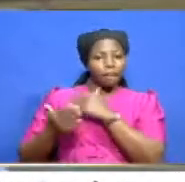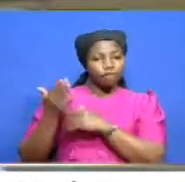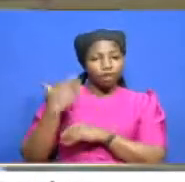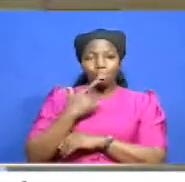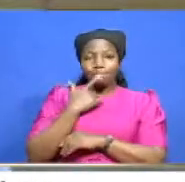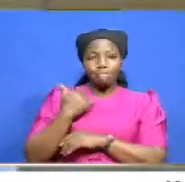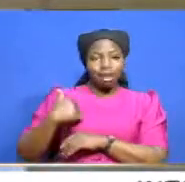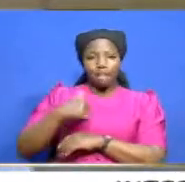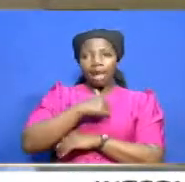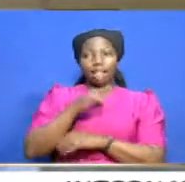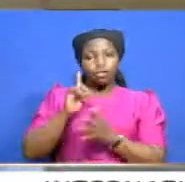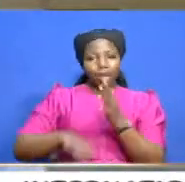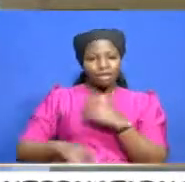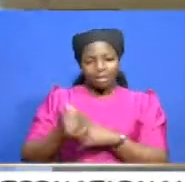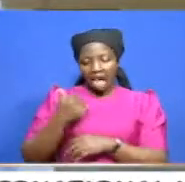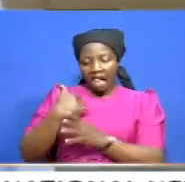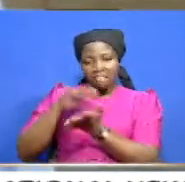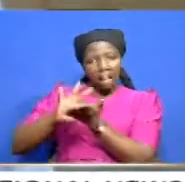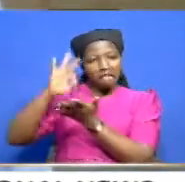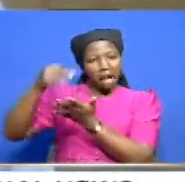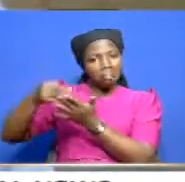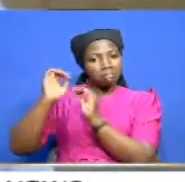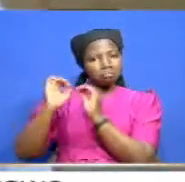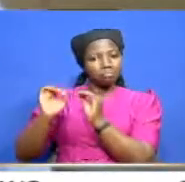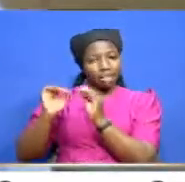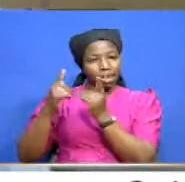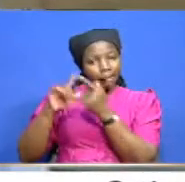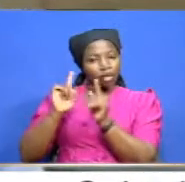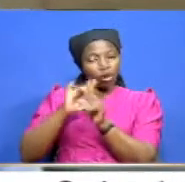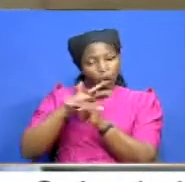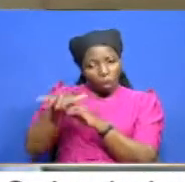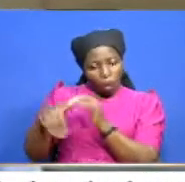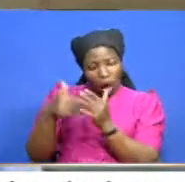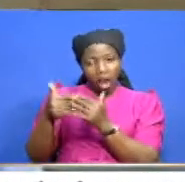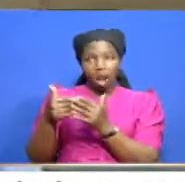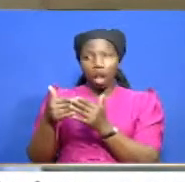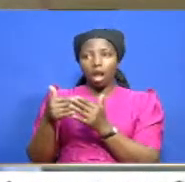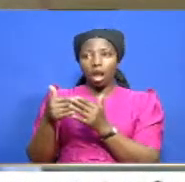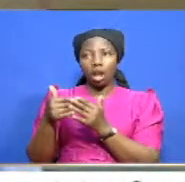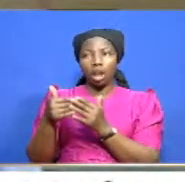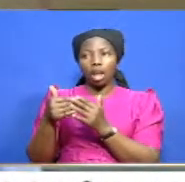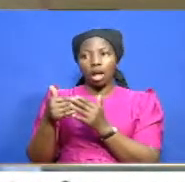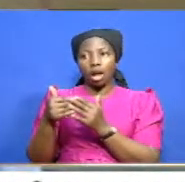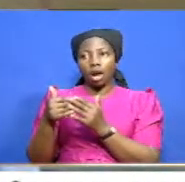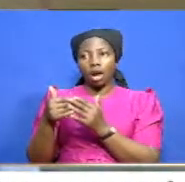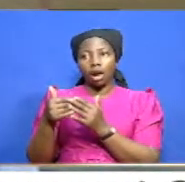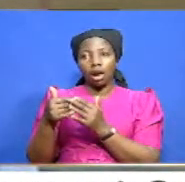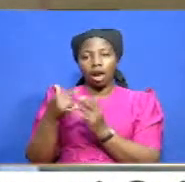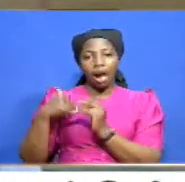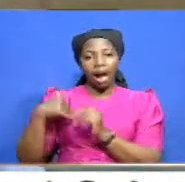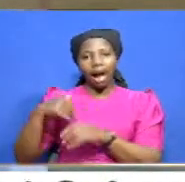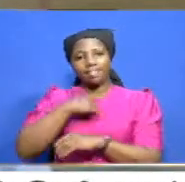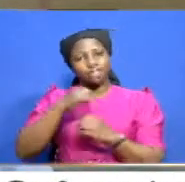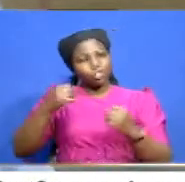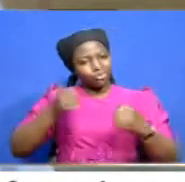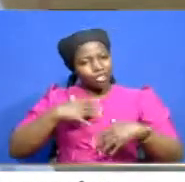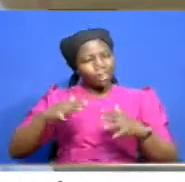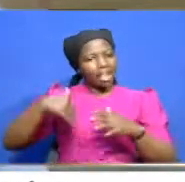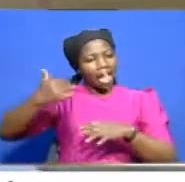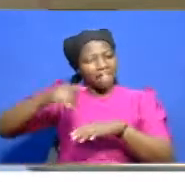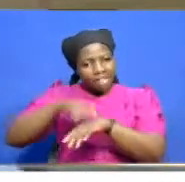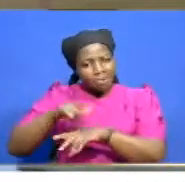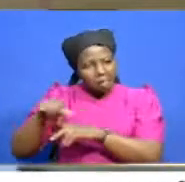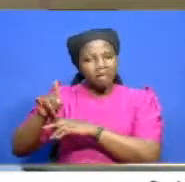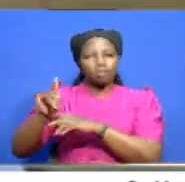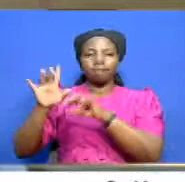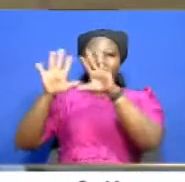no funds, but all we are being shocked all the time. Every year they are just budgeting for